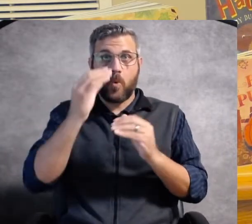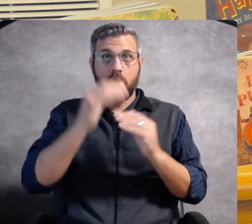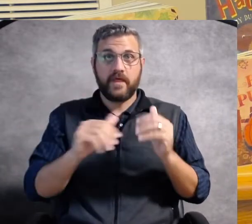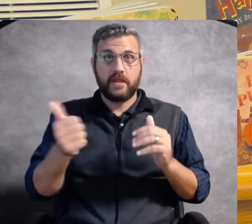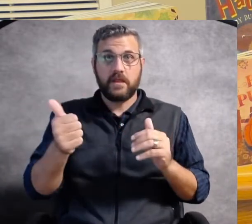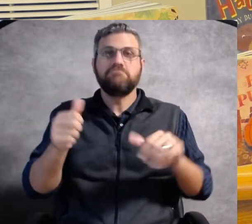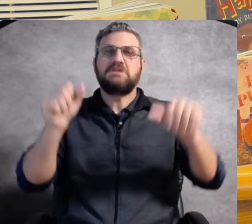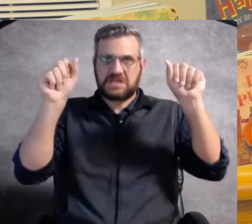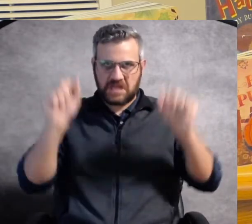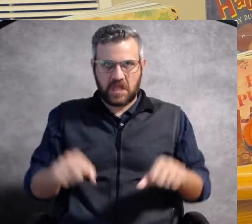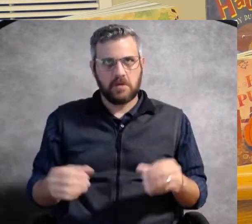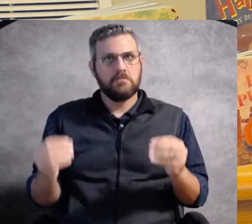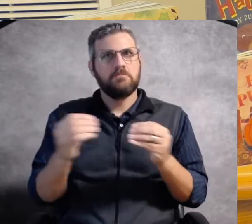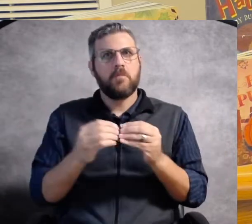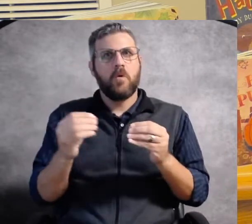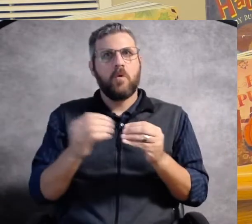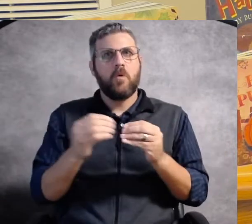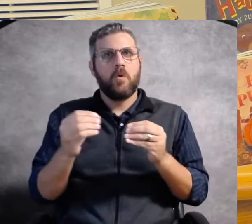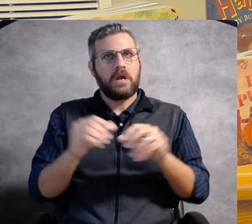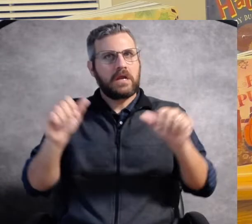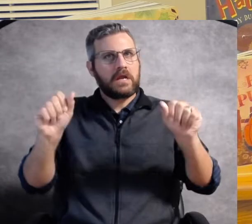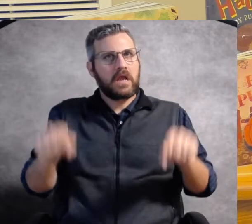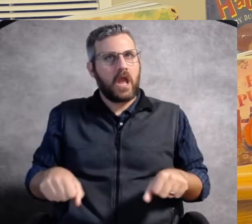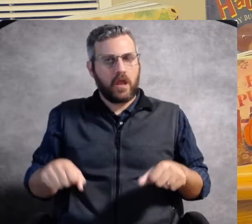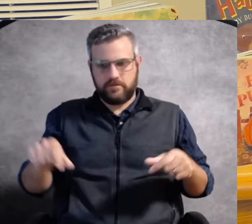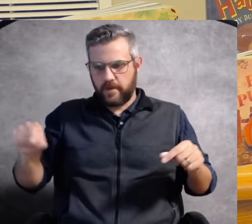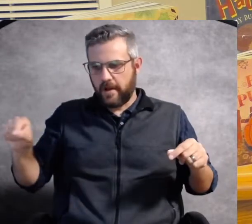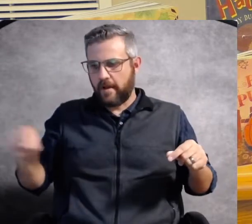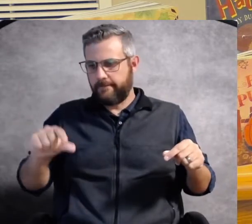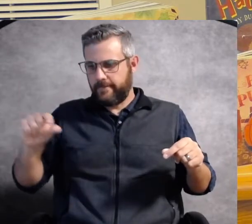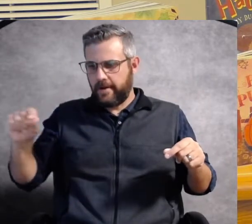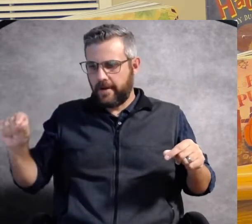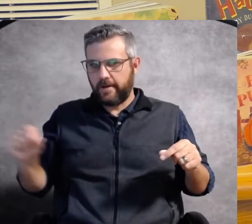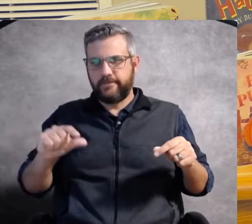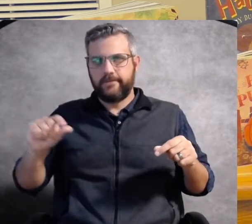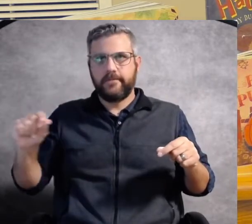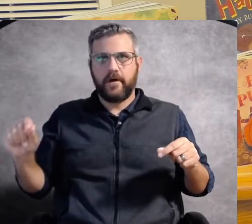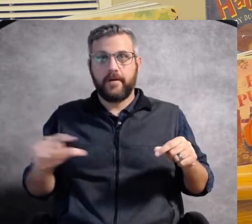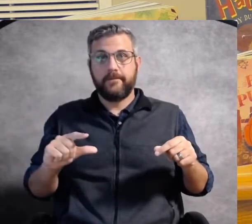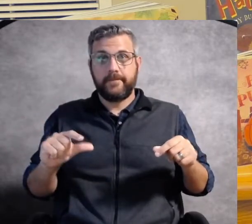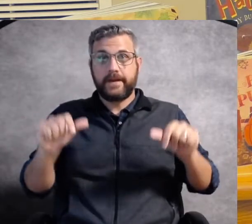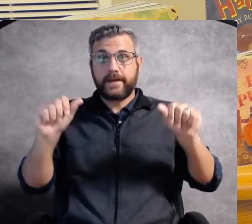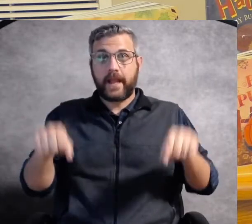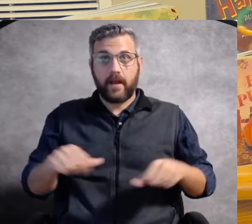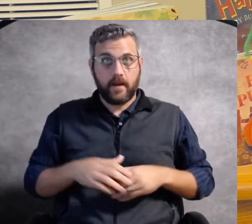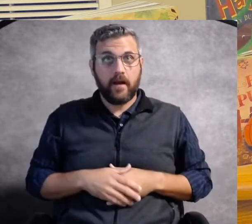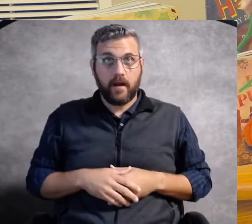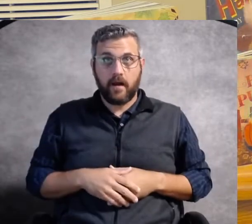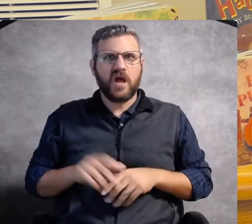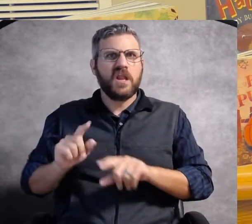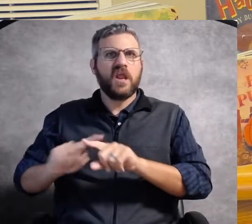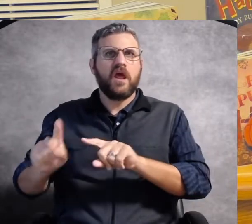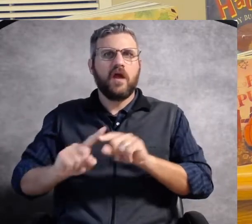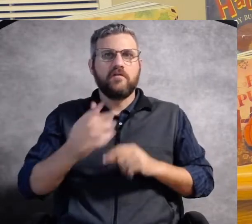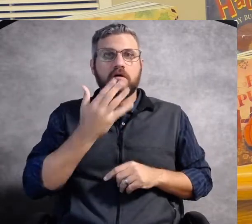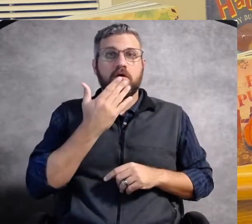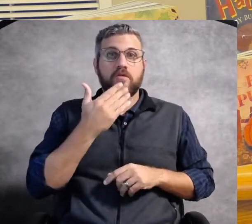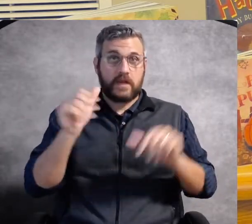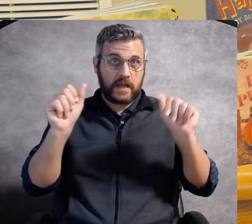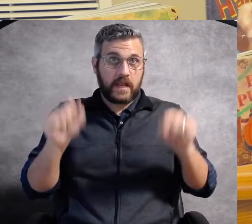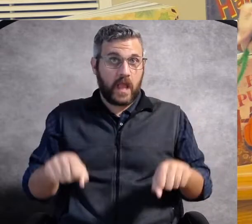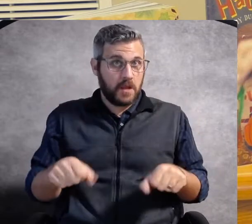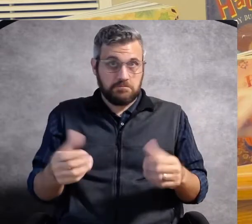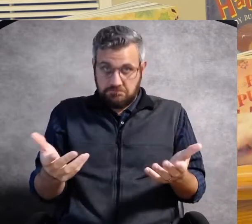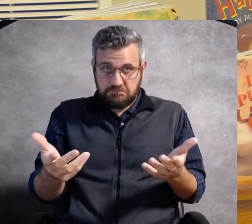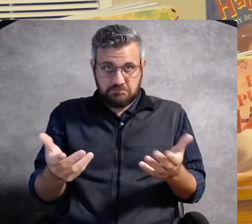want more, then you can get you some more beads and keep adding them to your pipe cleaner. And you can add different